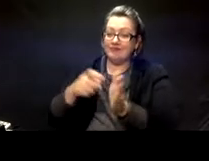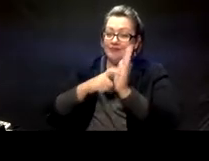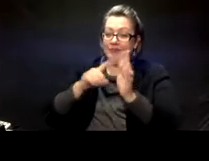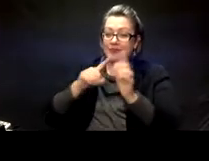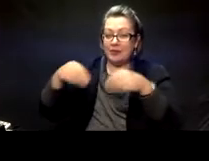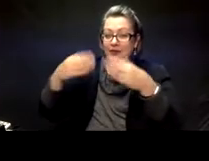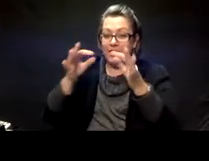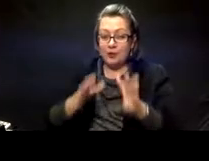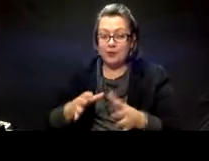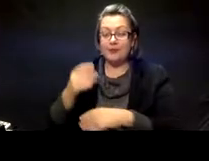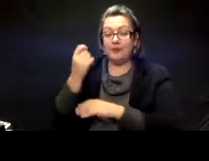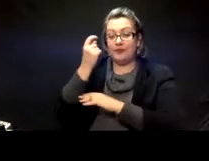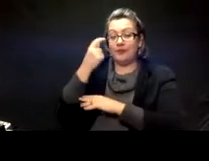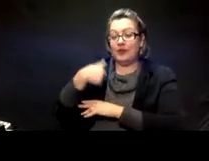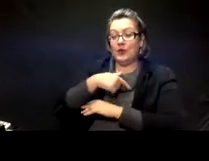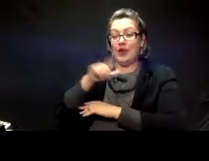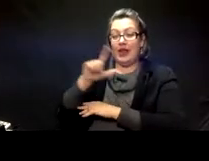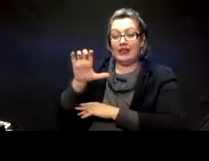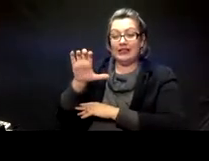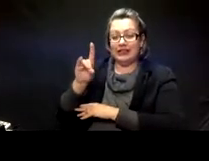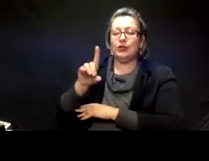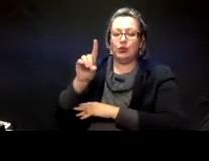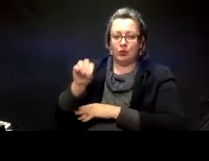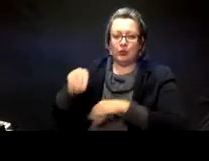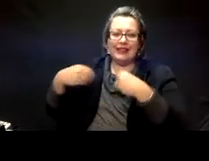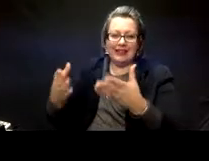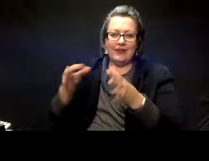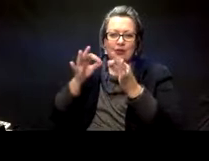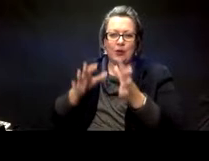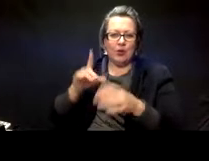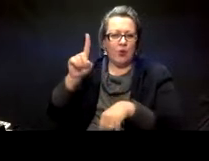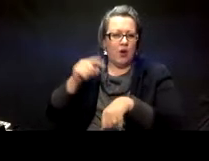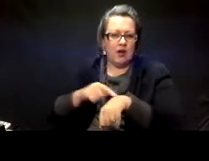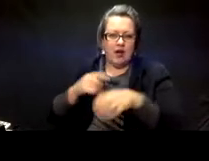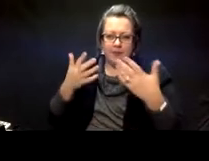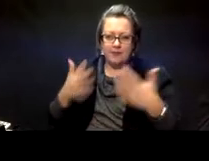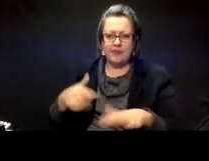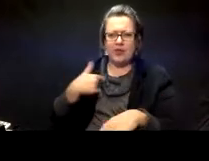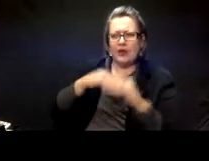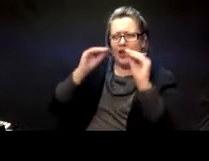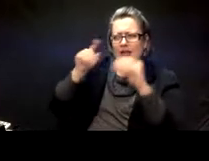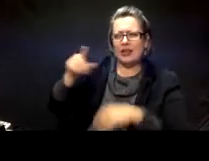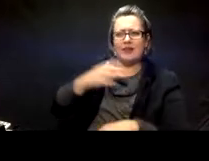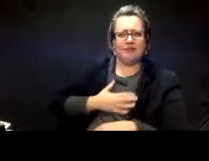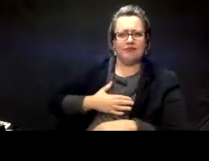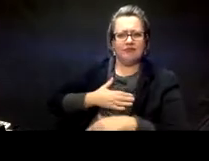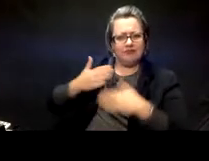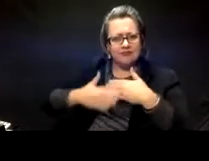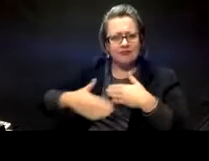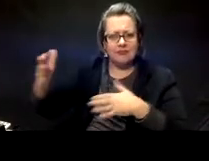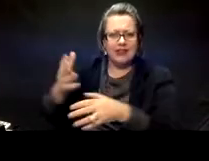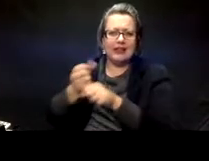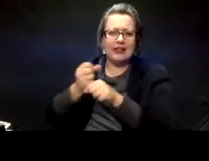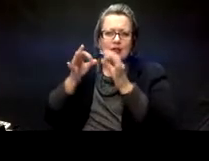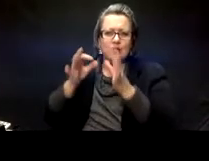provide an interpreter by Americans with Disabilities Act requirement, LCD would provide the interpreter for one time